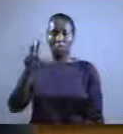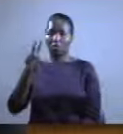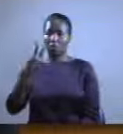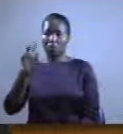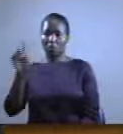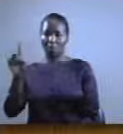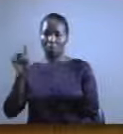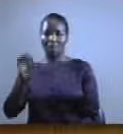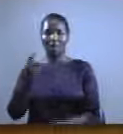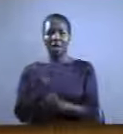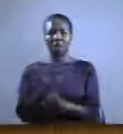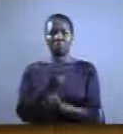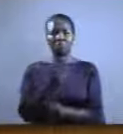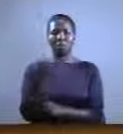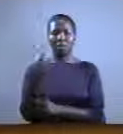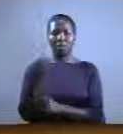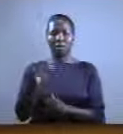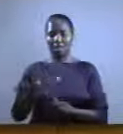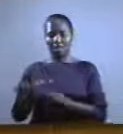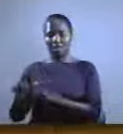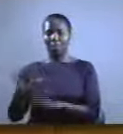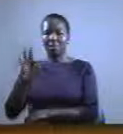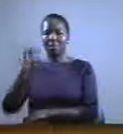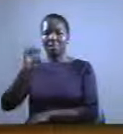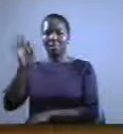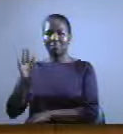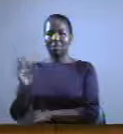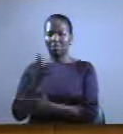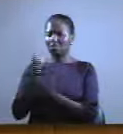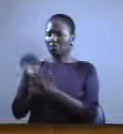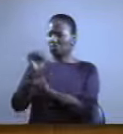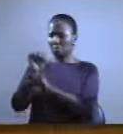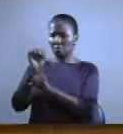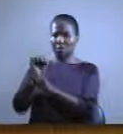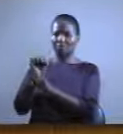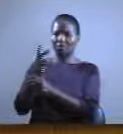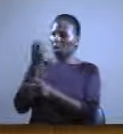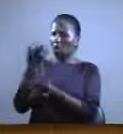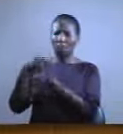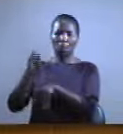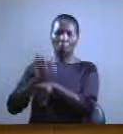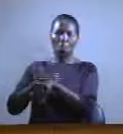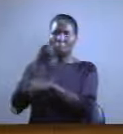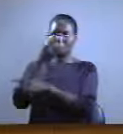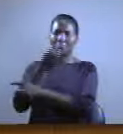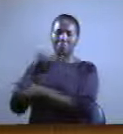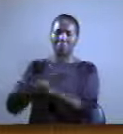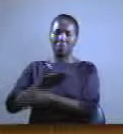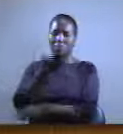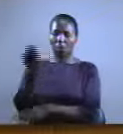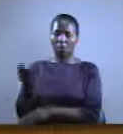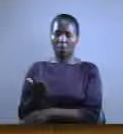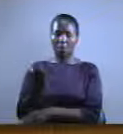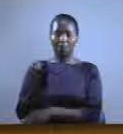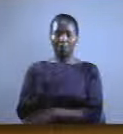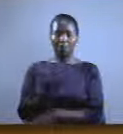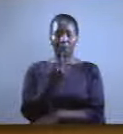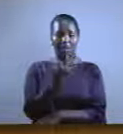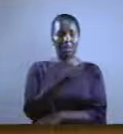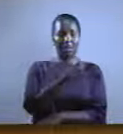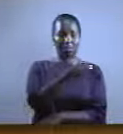23%. Limpopo, 30% of the labour force has given up looking for work. 1 in 3 people in Limpopo's labour